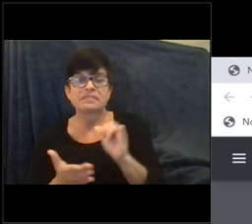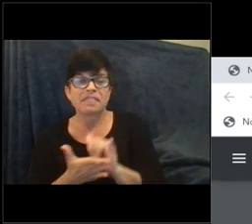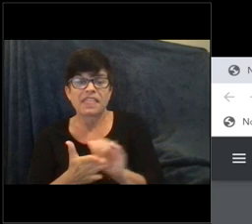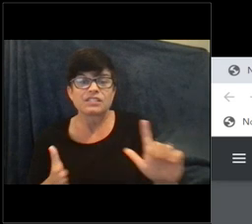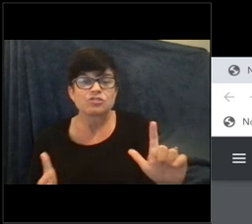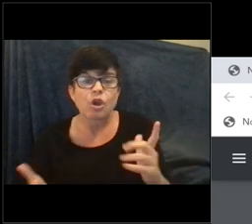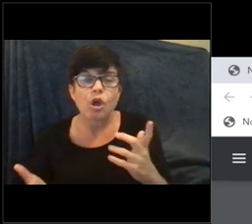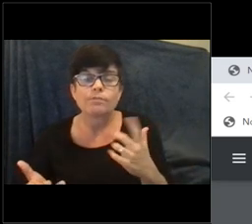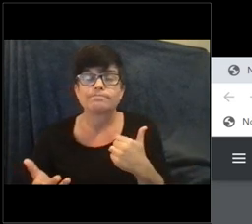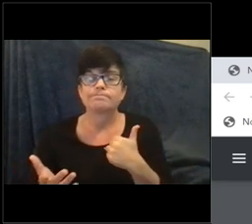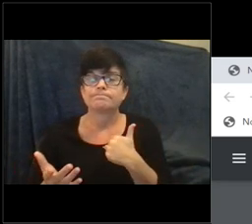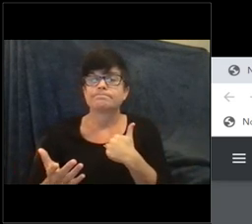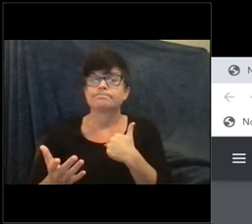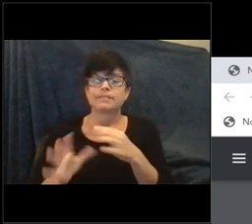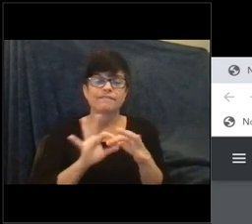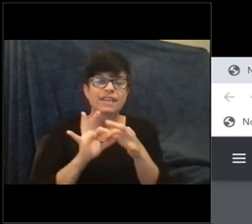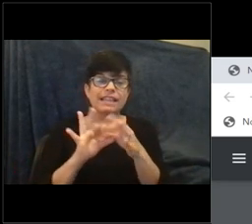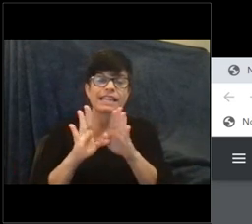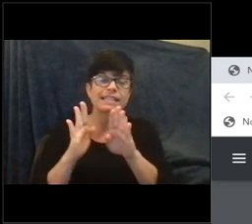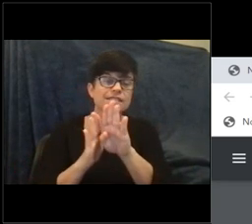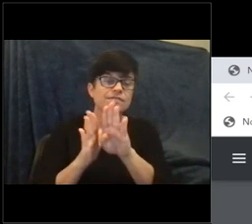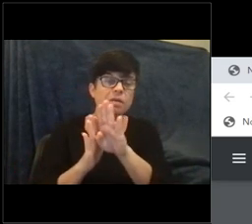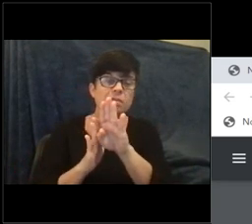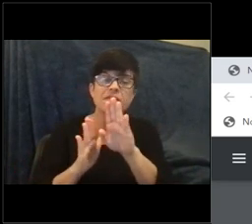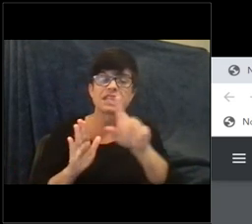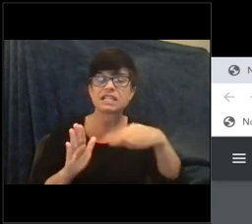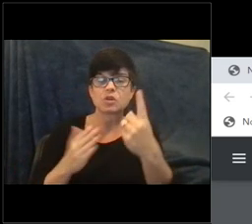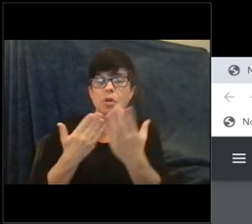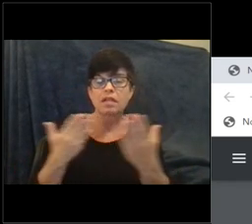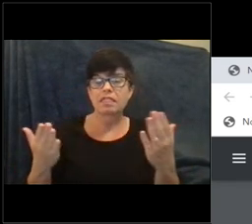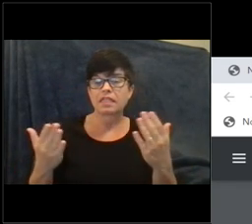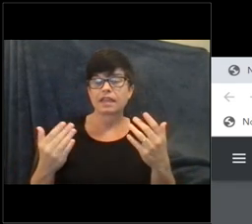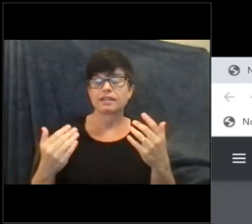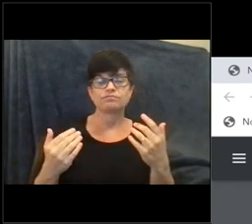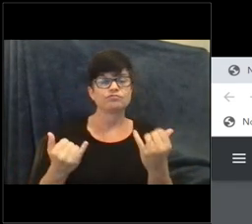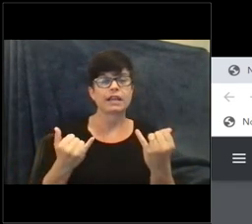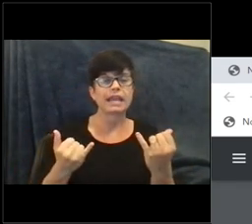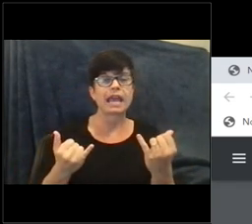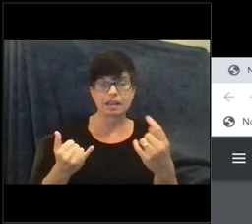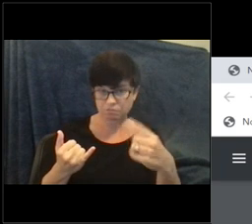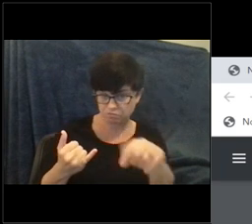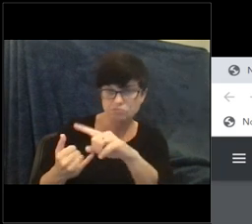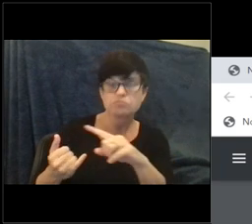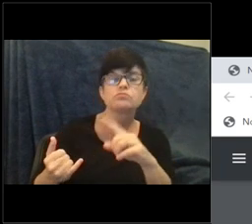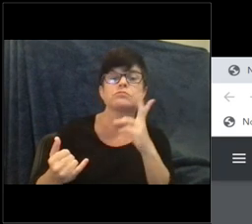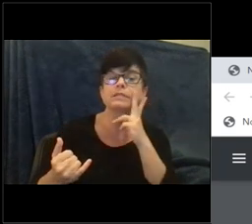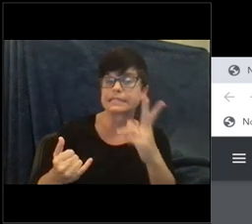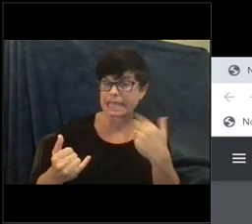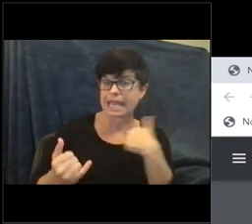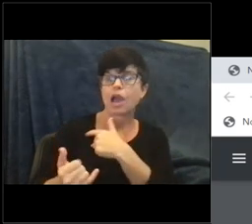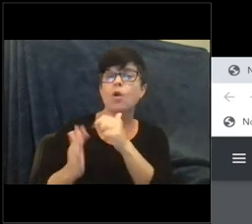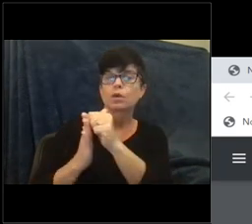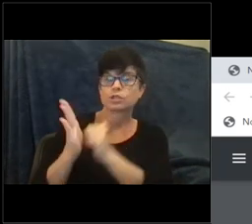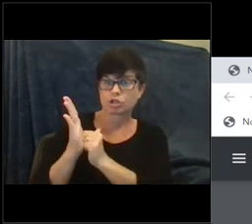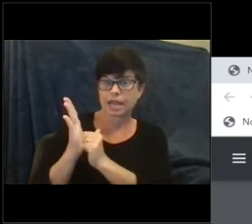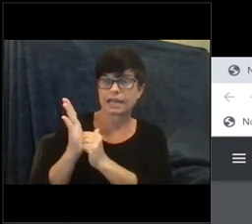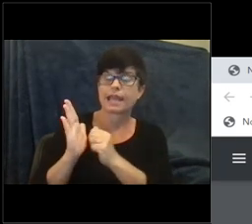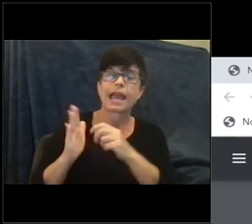that I have at this time. And yeah, they have a agenda or a report posted as